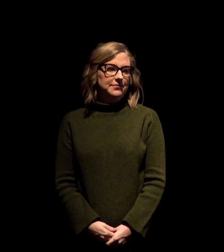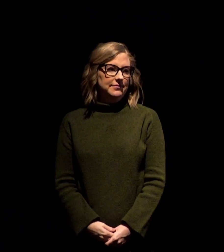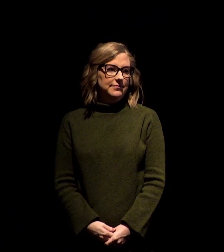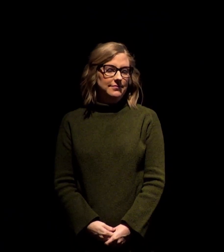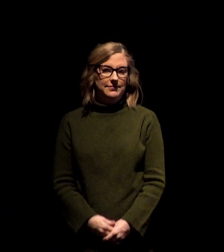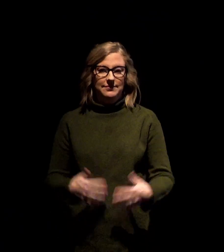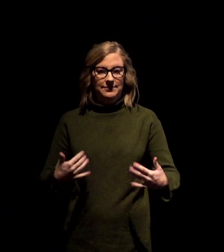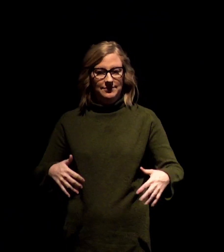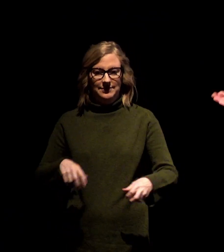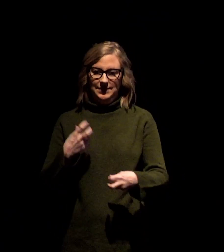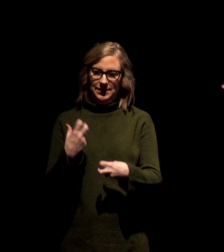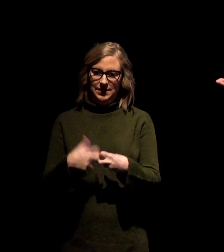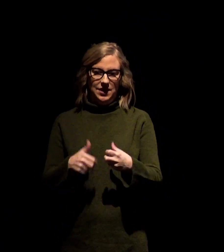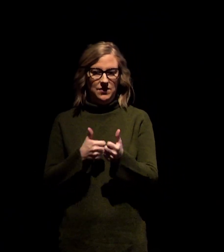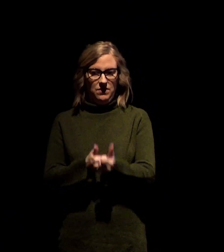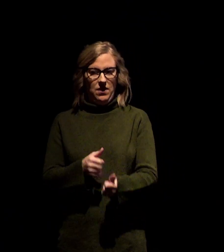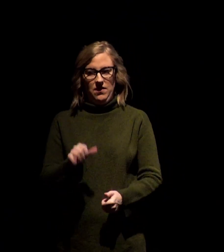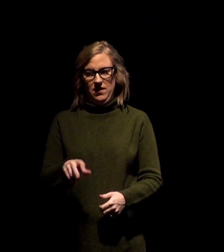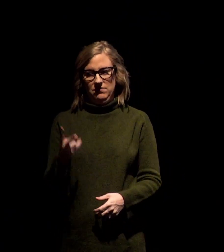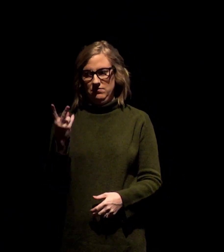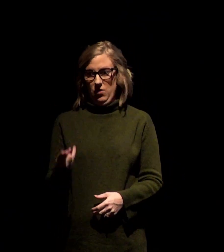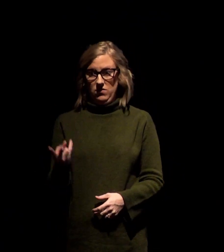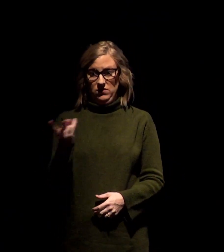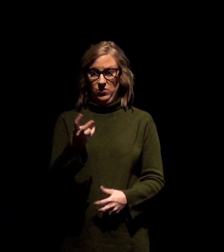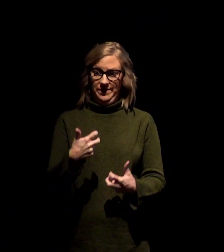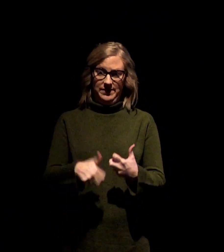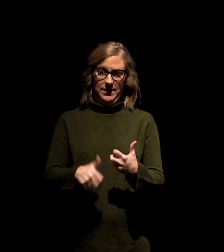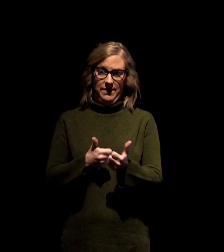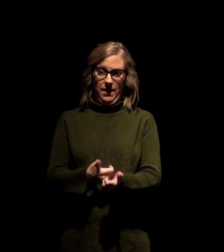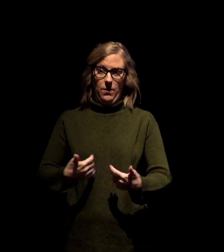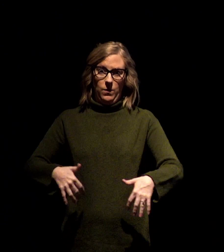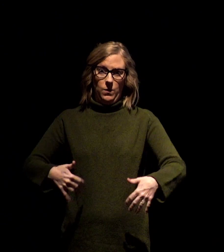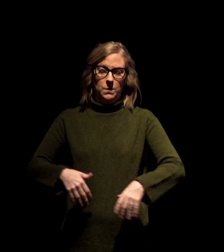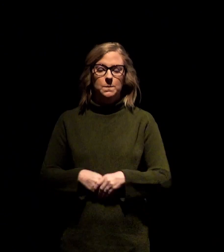Well, that is a hard act to follow. Actually, they're both hard acts to follow.